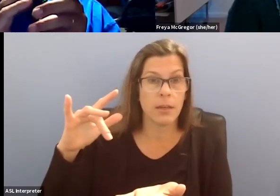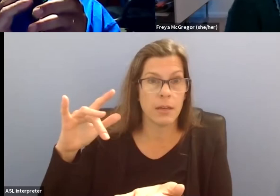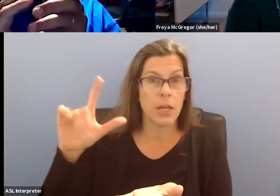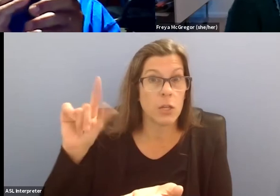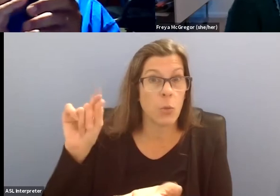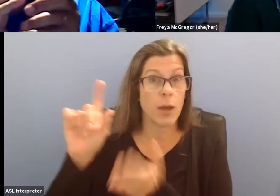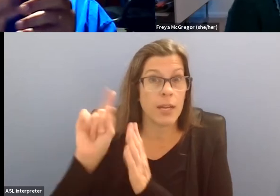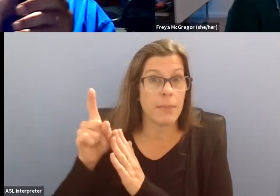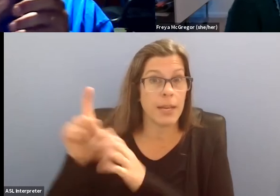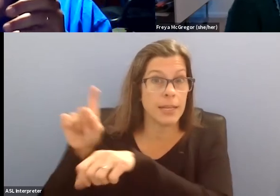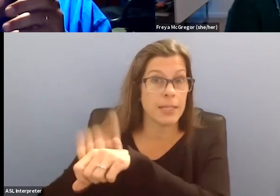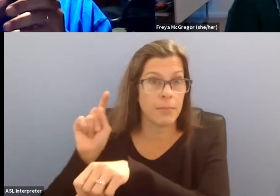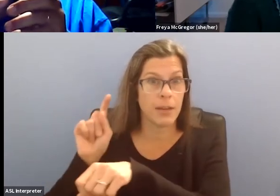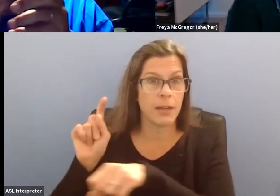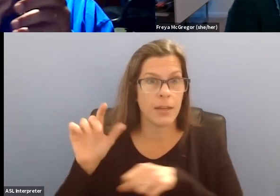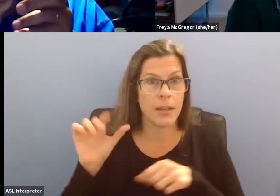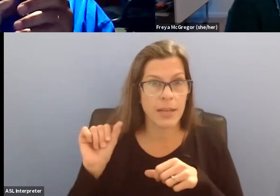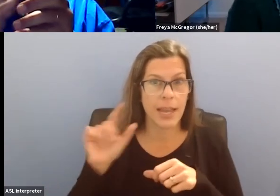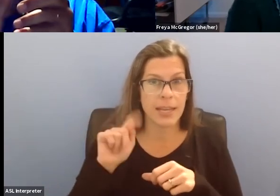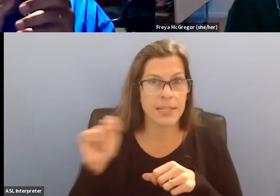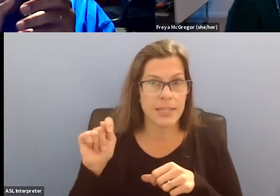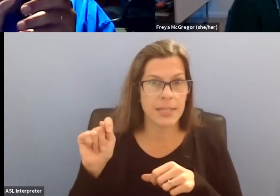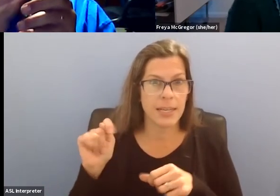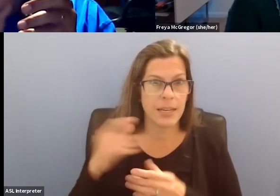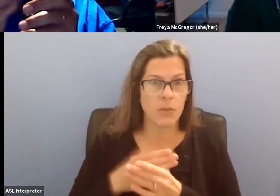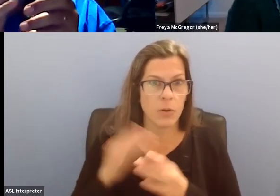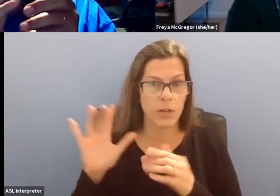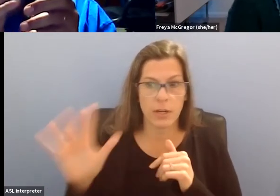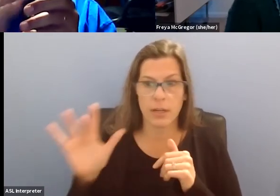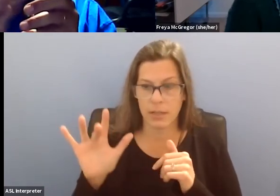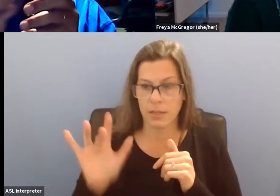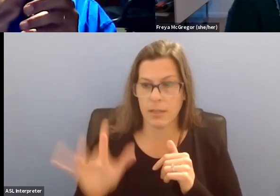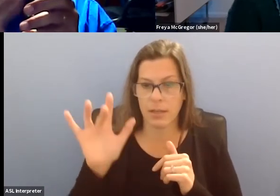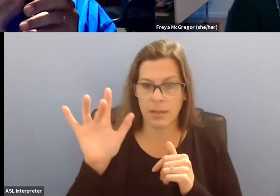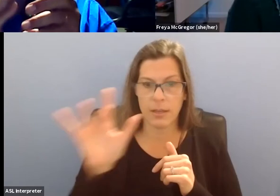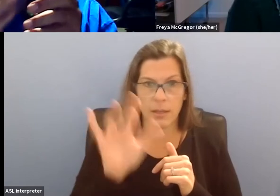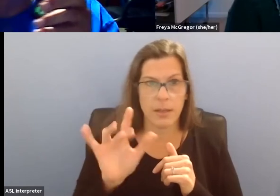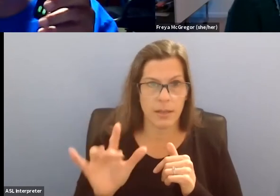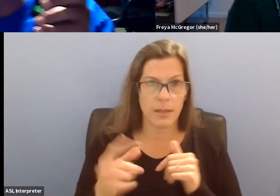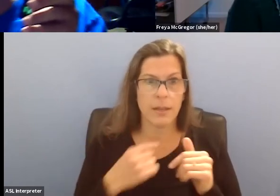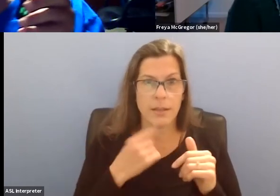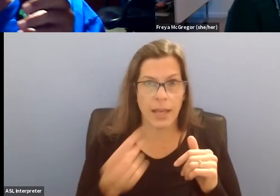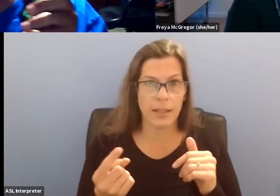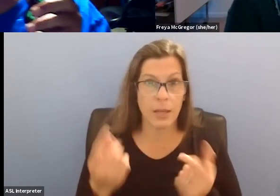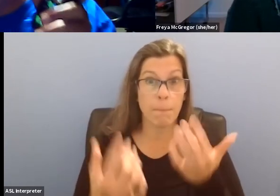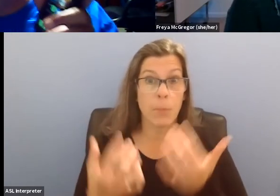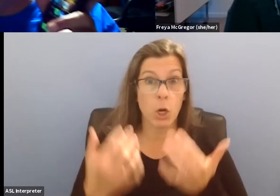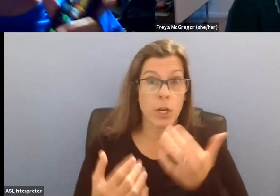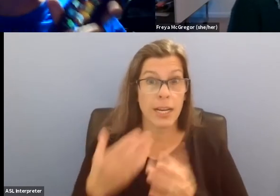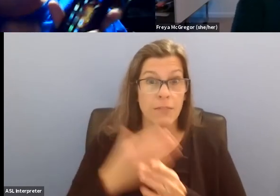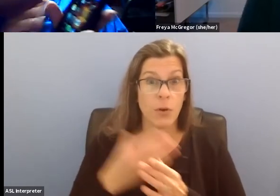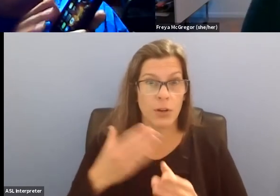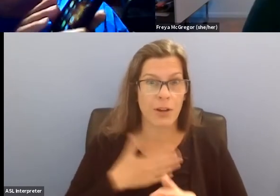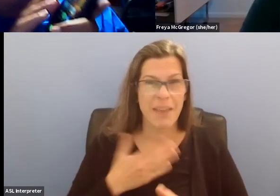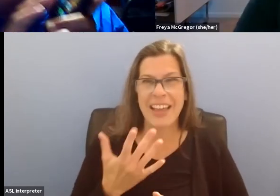There's a 20 minute timer. ADT folder. 4 app app store. Birding folder. 3 app clock. Birding folder. Birding folder. That's one of my favorites.